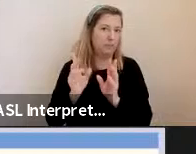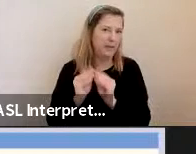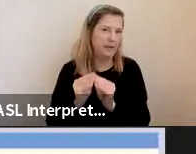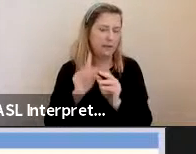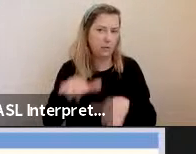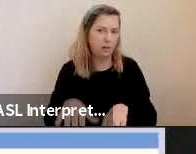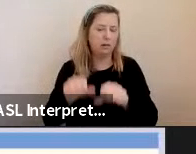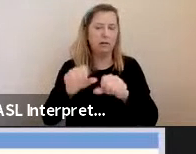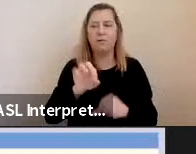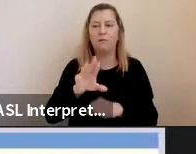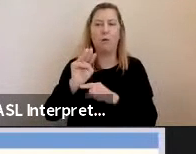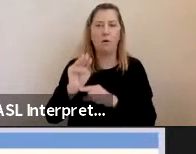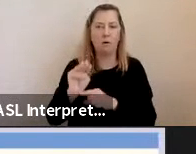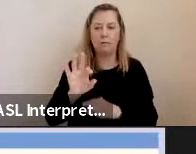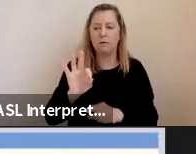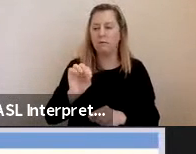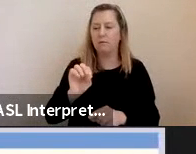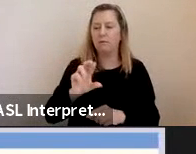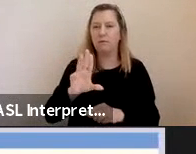forum meetings.